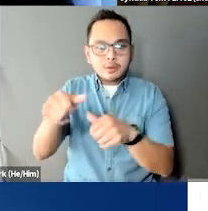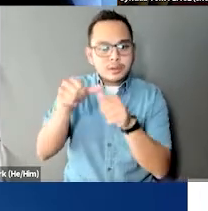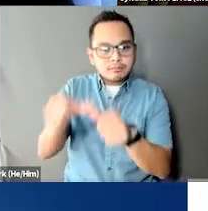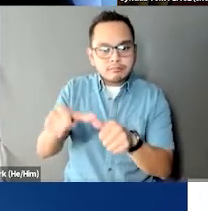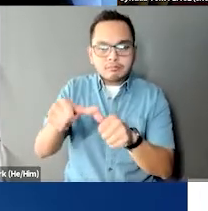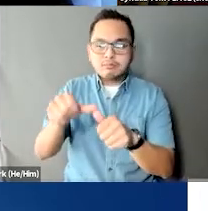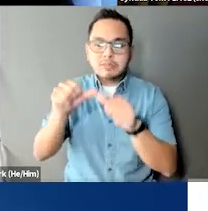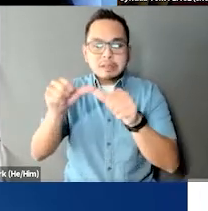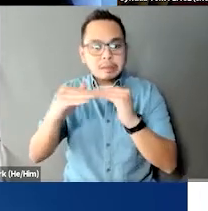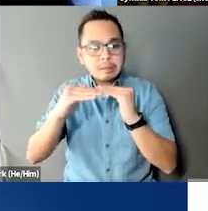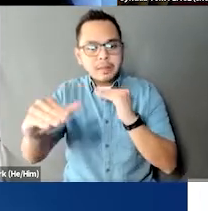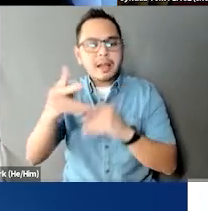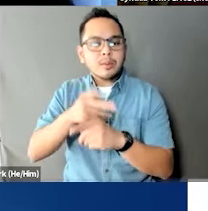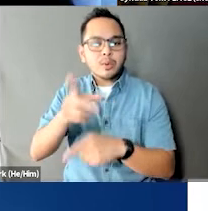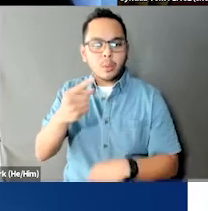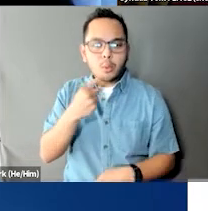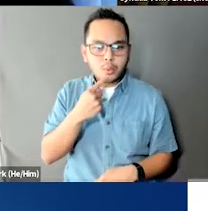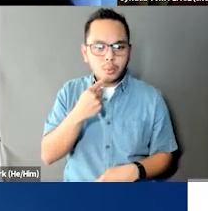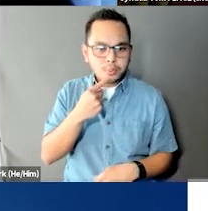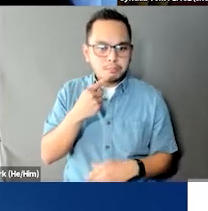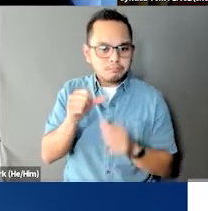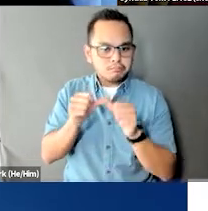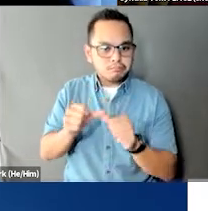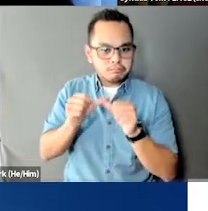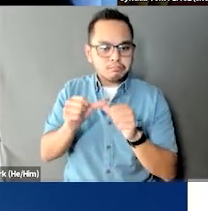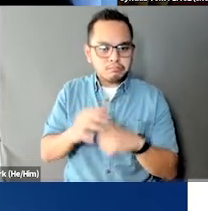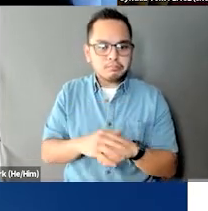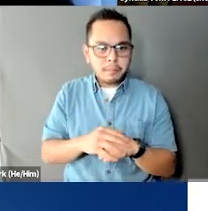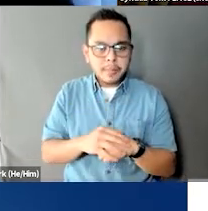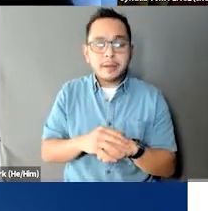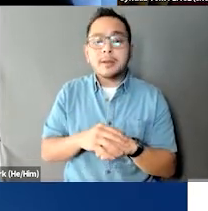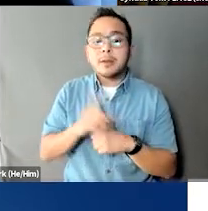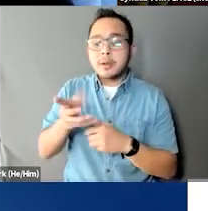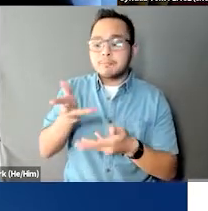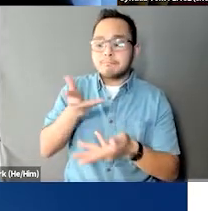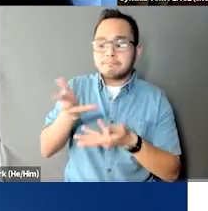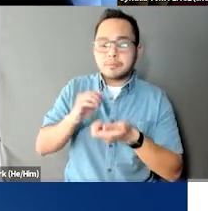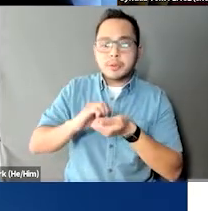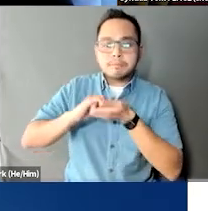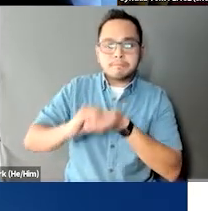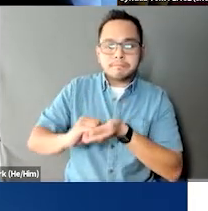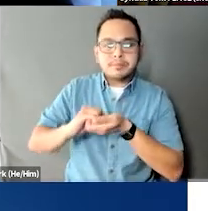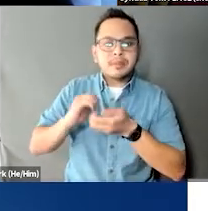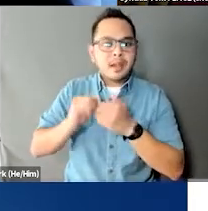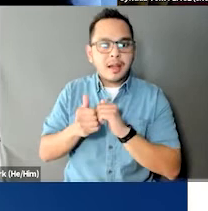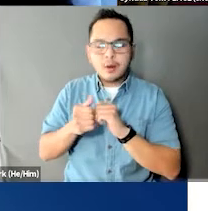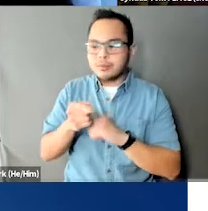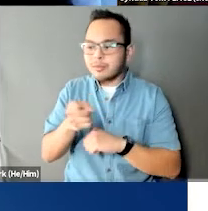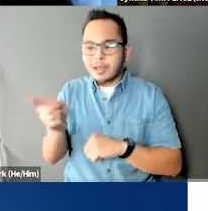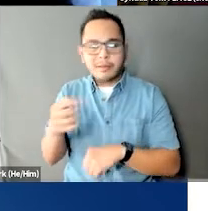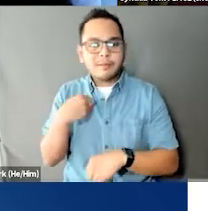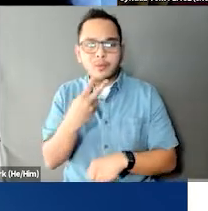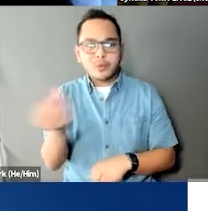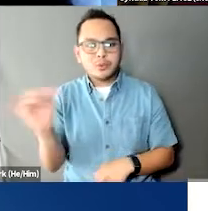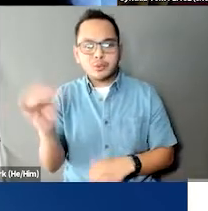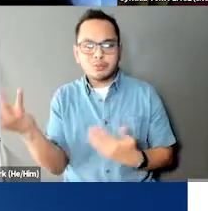word. You engage in collaboration by letting your constituents have a voice in what you're doing. They